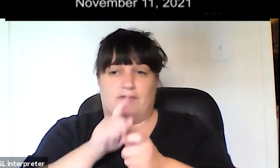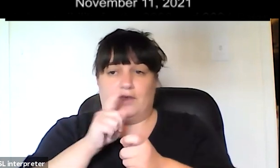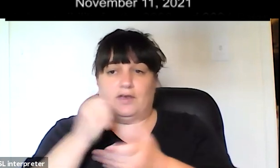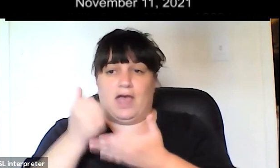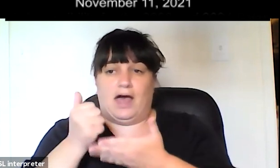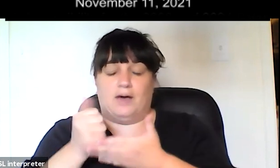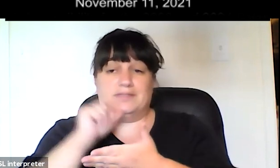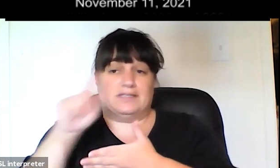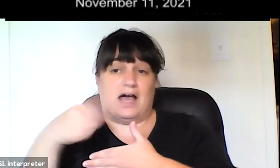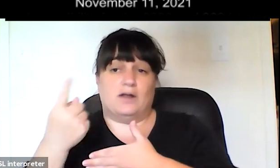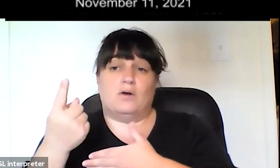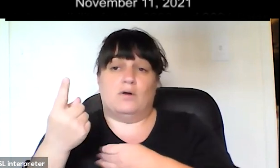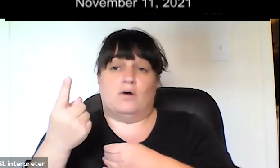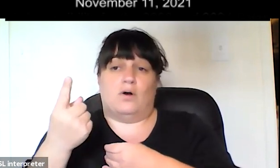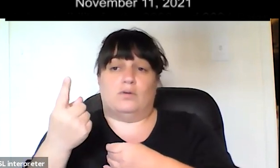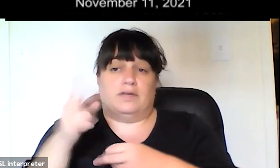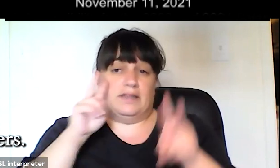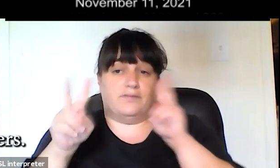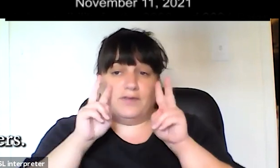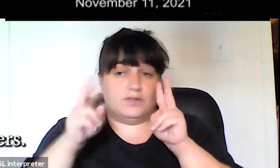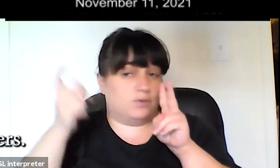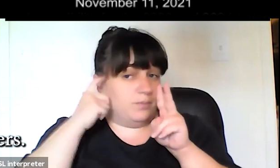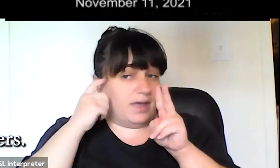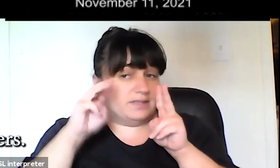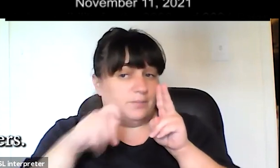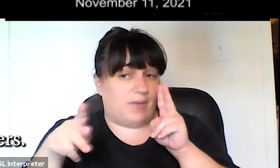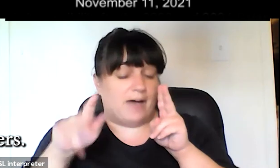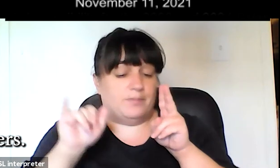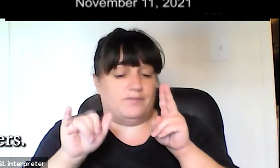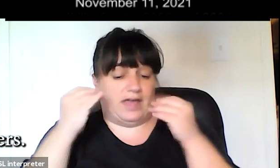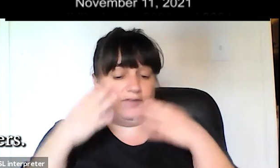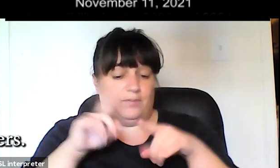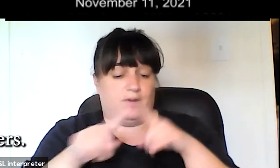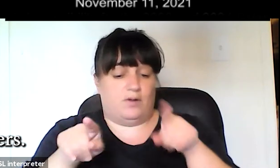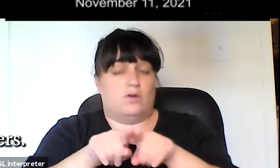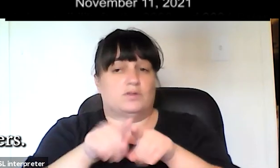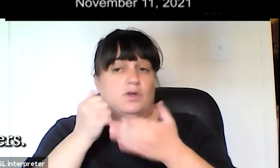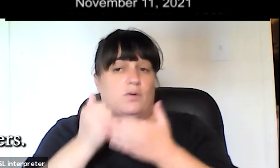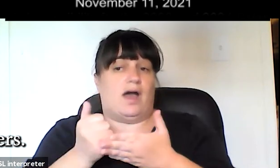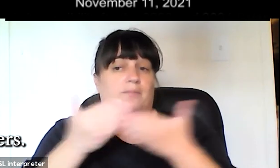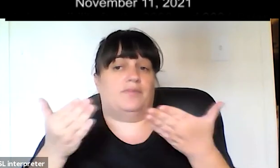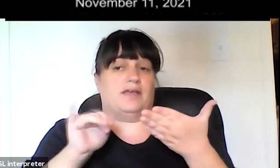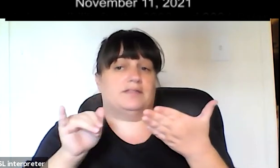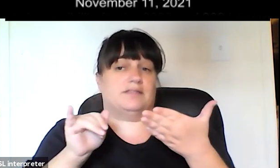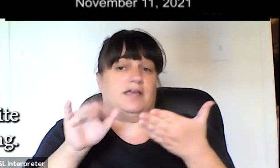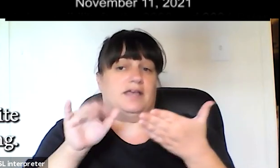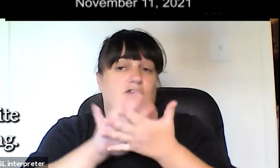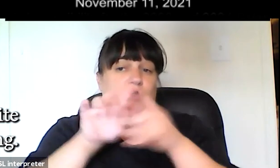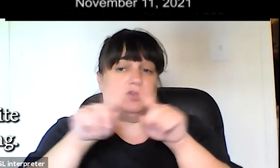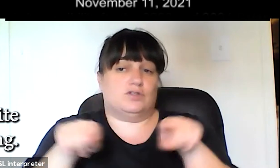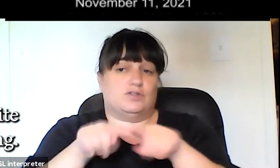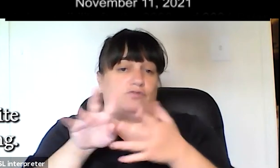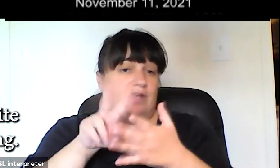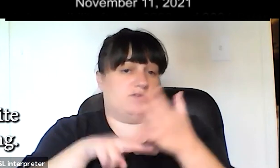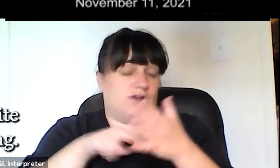helped not only the sort of visual mental mapping of that information, but also help things with like screen readers. And